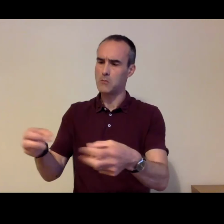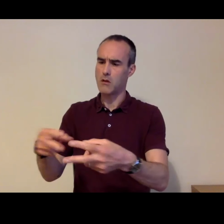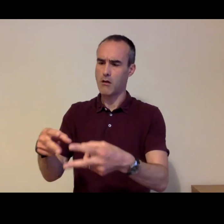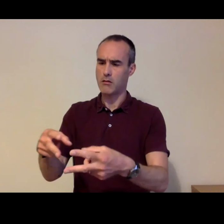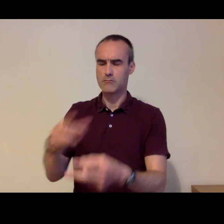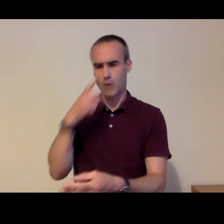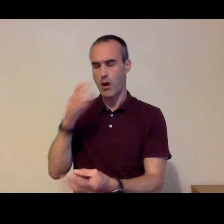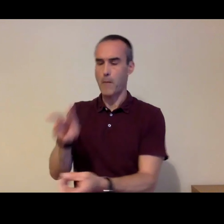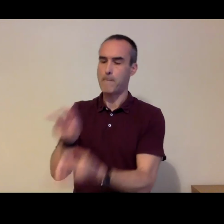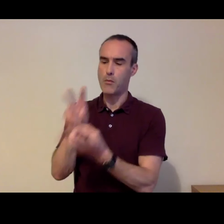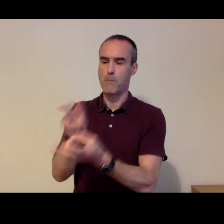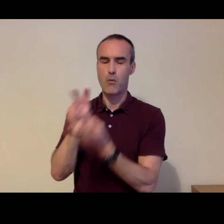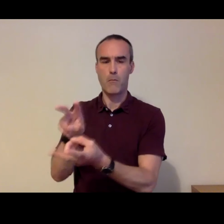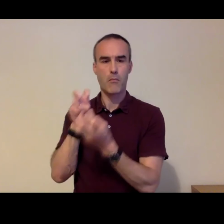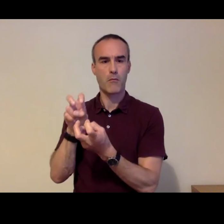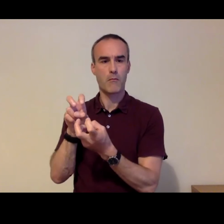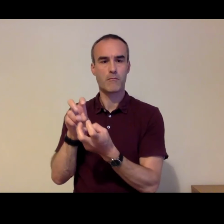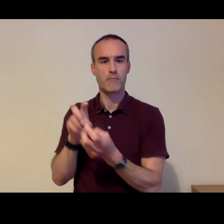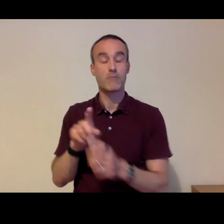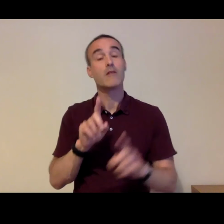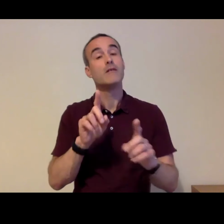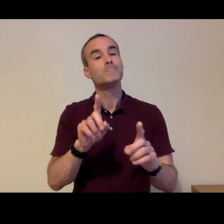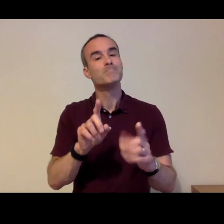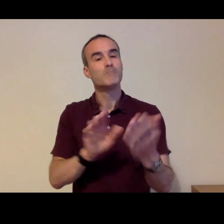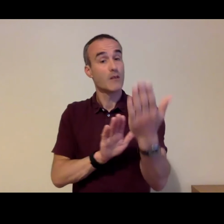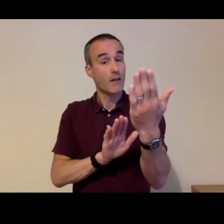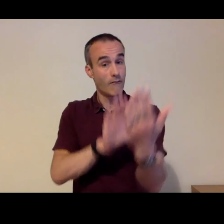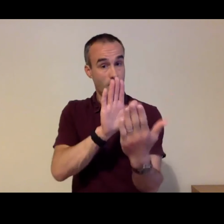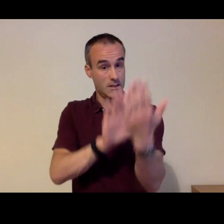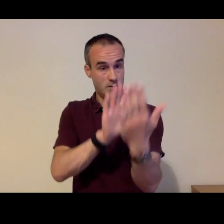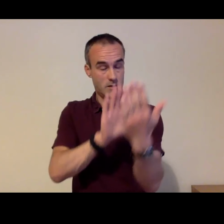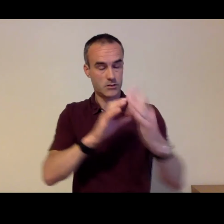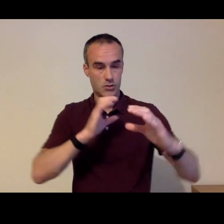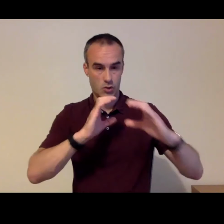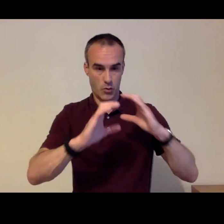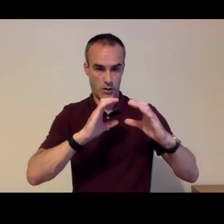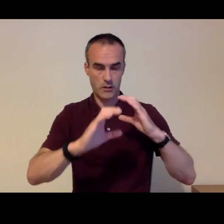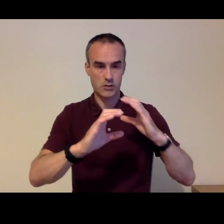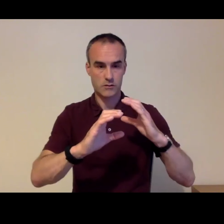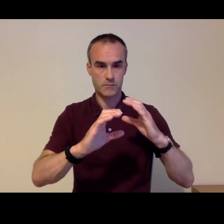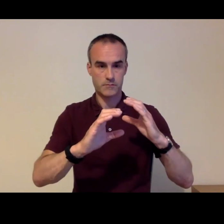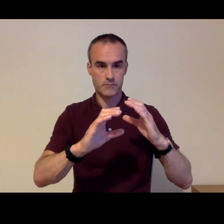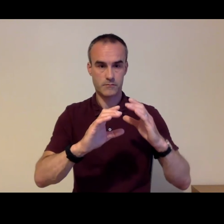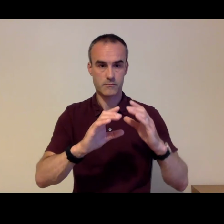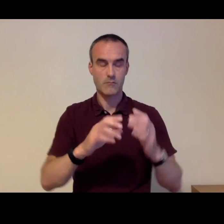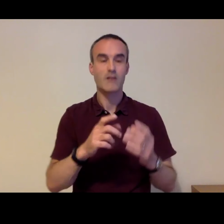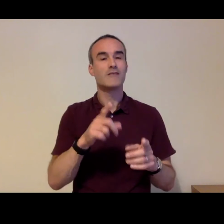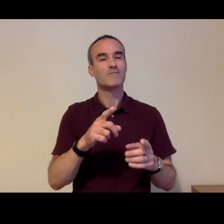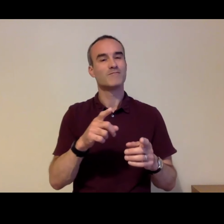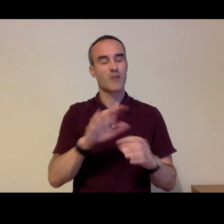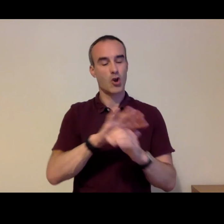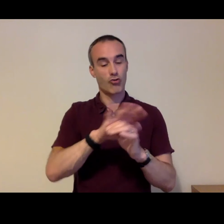We've talked about face-to-face communication. One of the good things that's come out of lockdown actually is